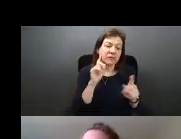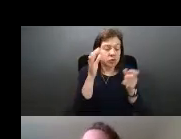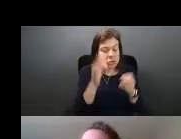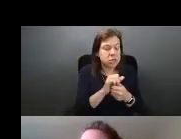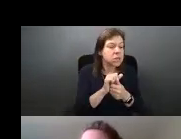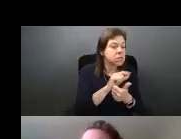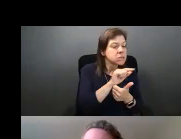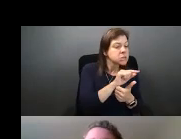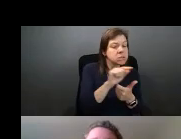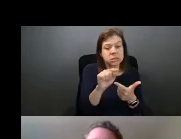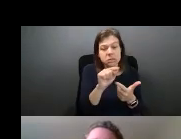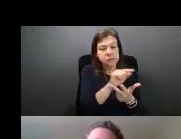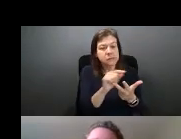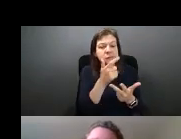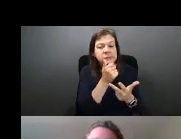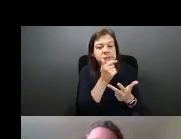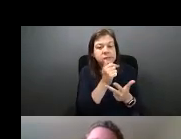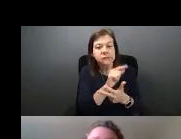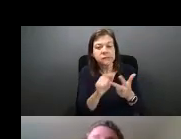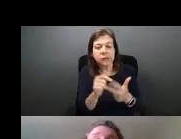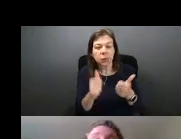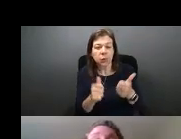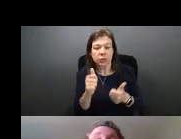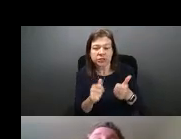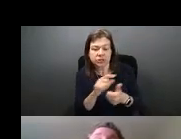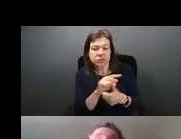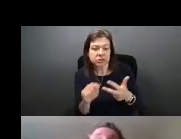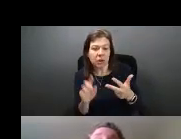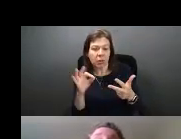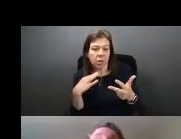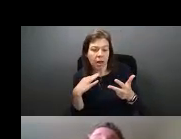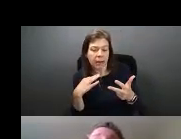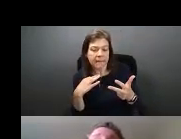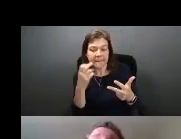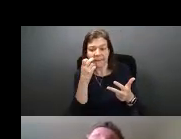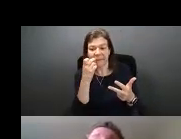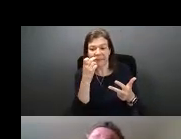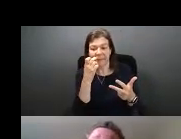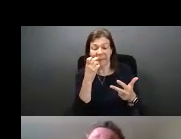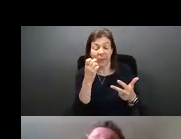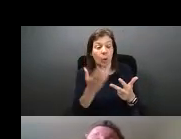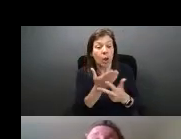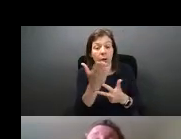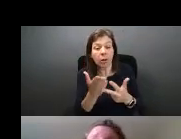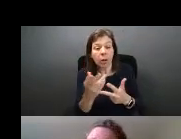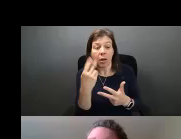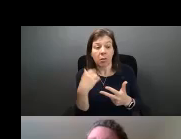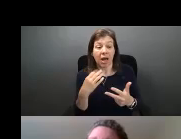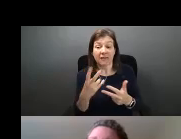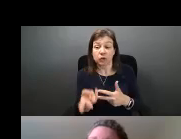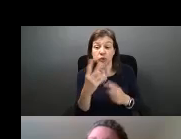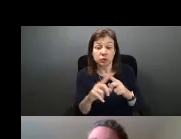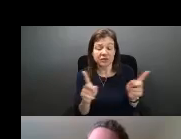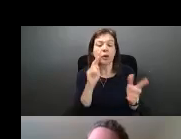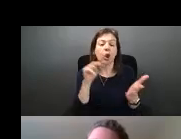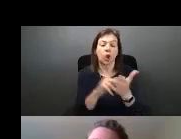between several RFPs or going to apply for 2 different RFPs, please make sure you look